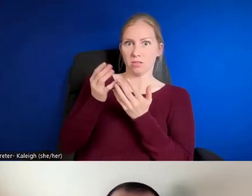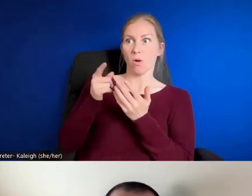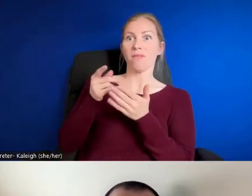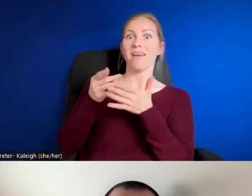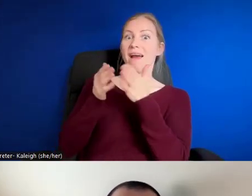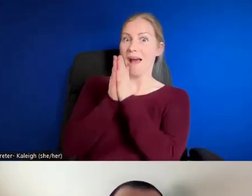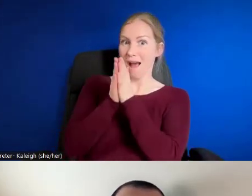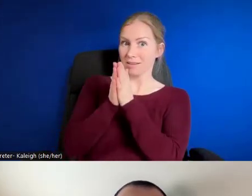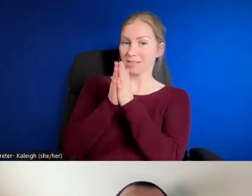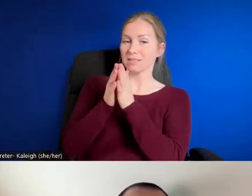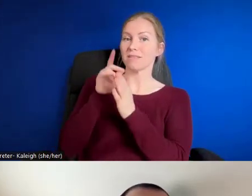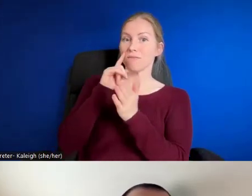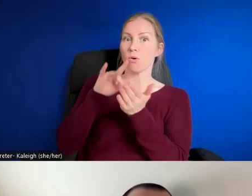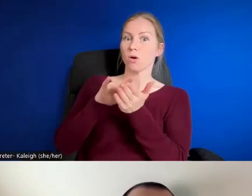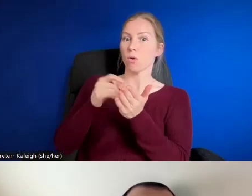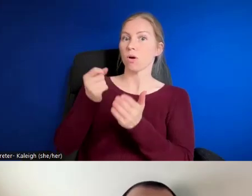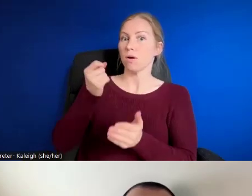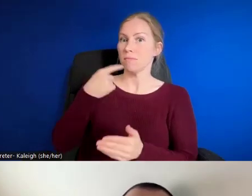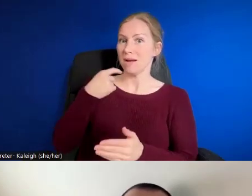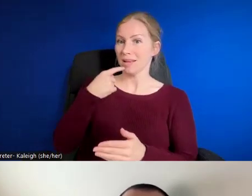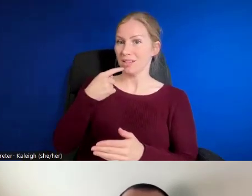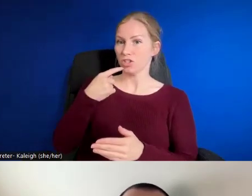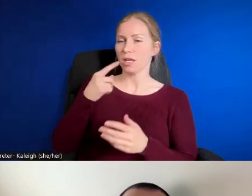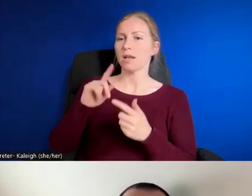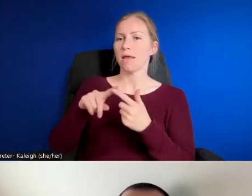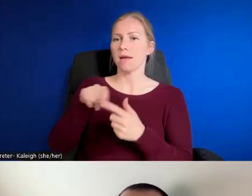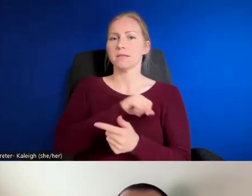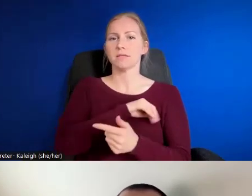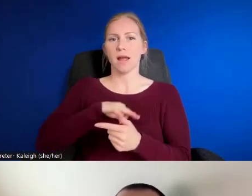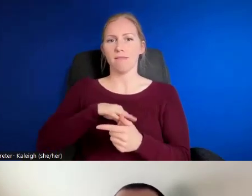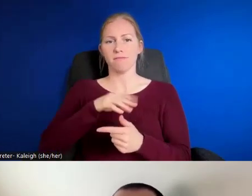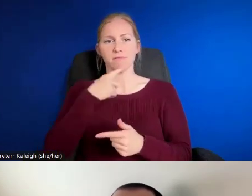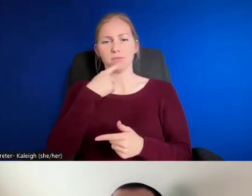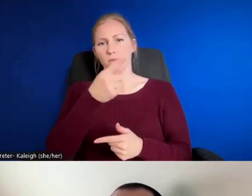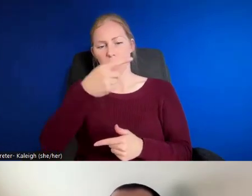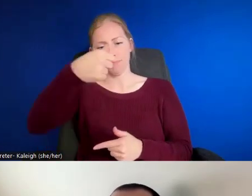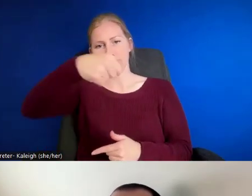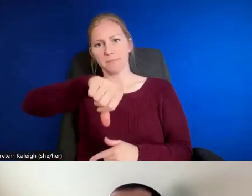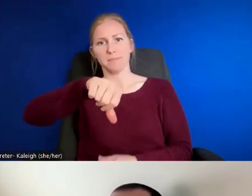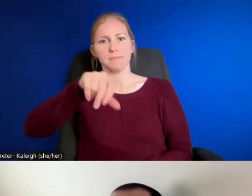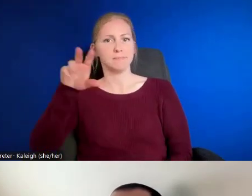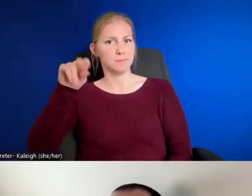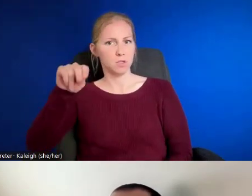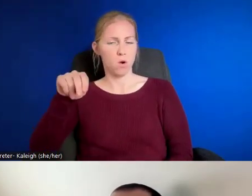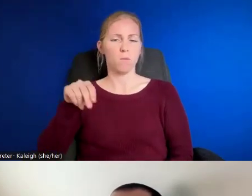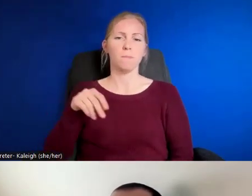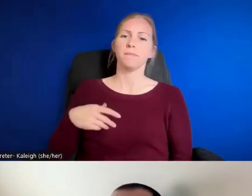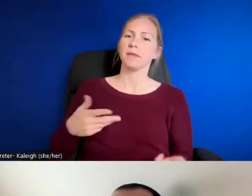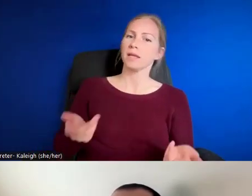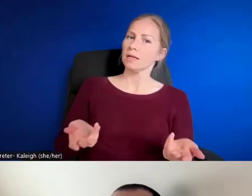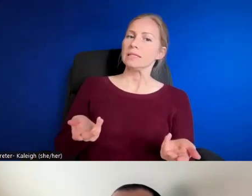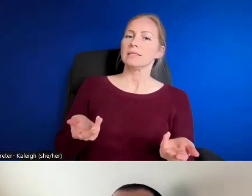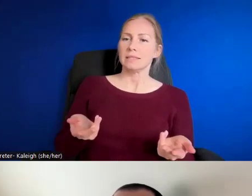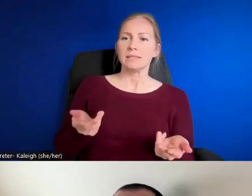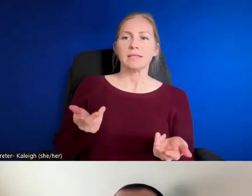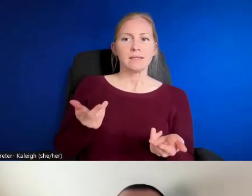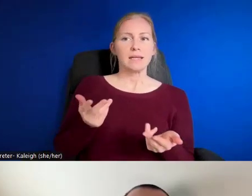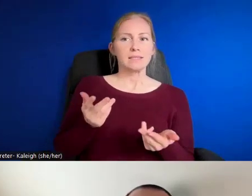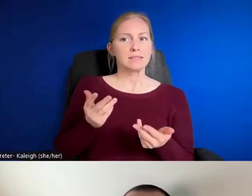were flatly denied. So it's a missed opportunity to try to make